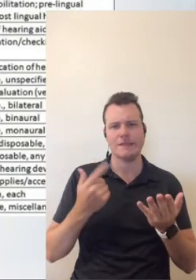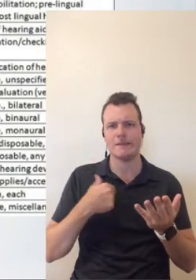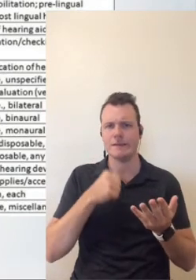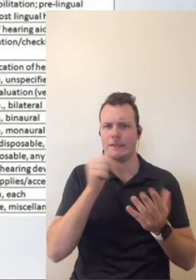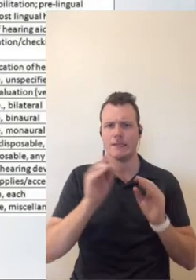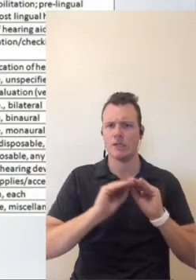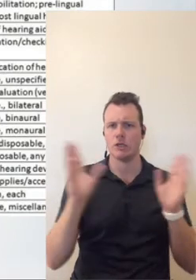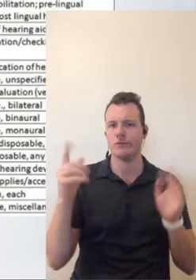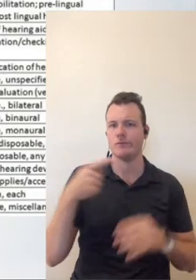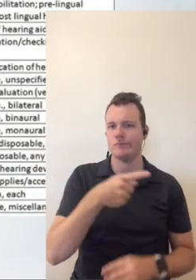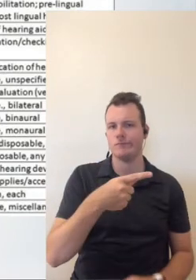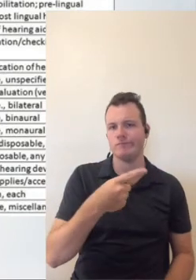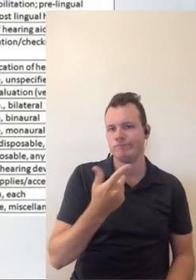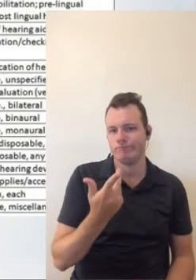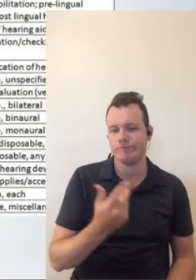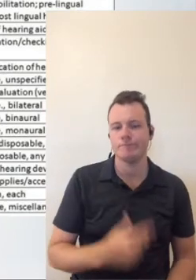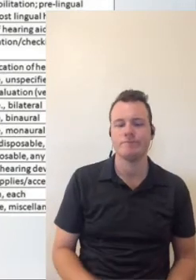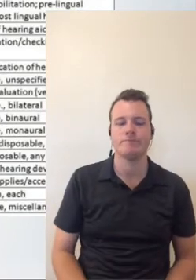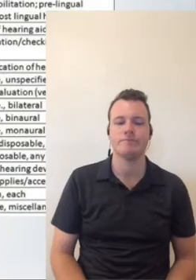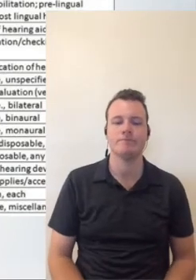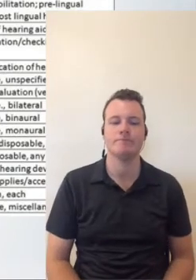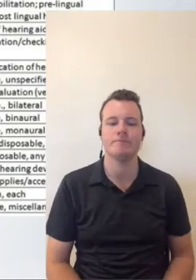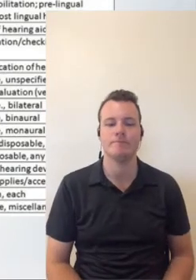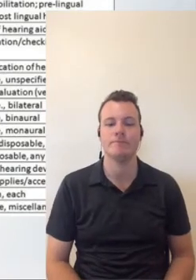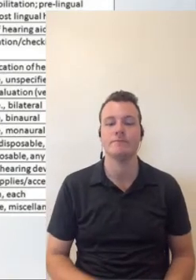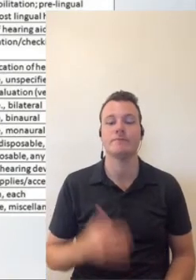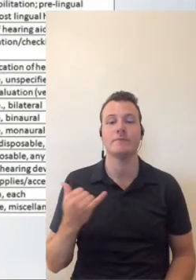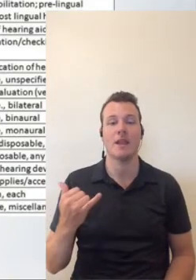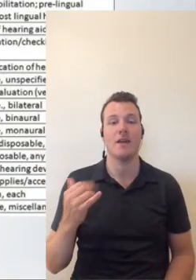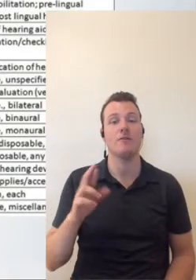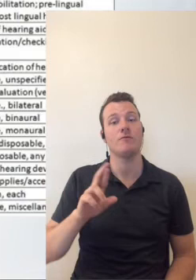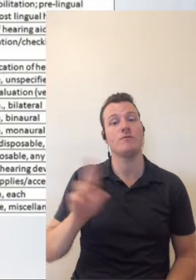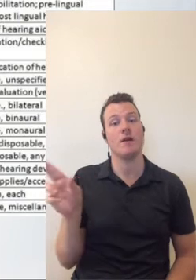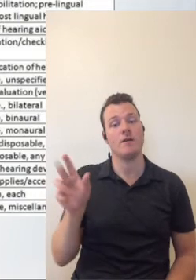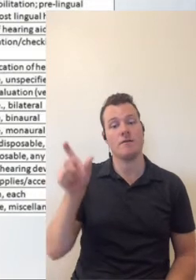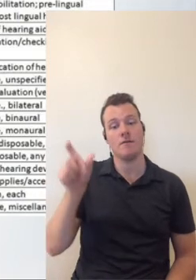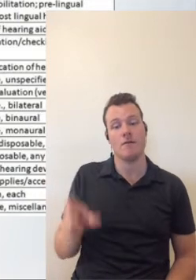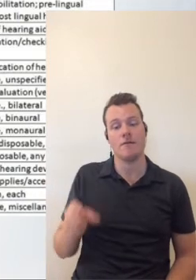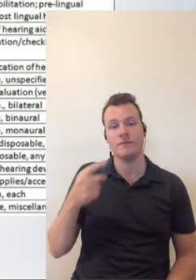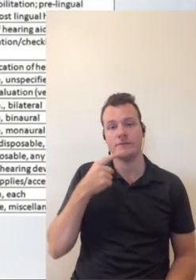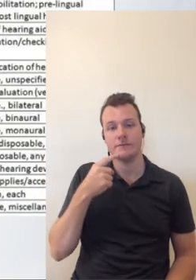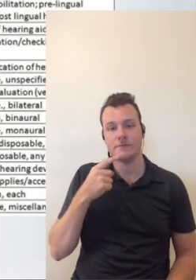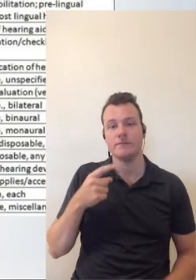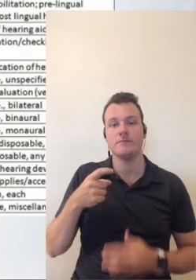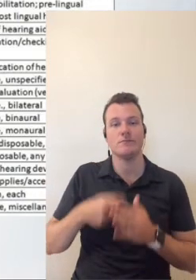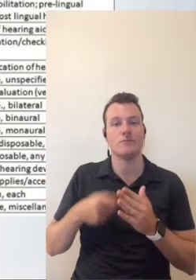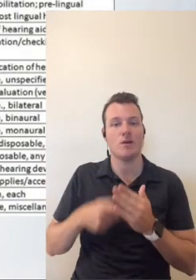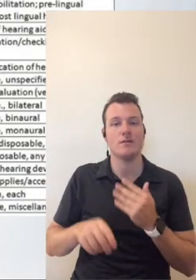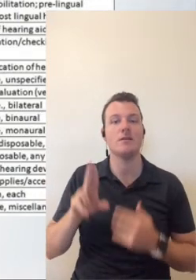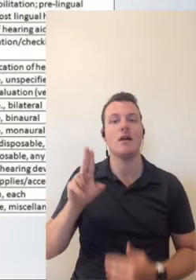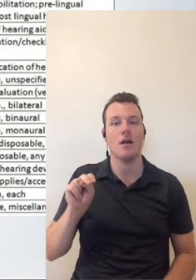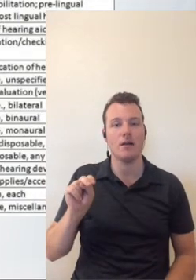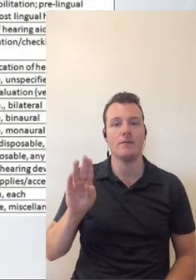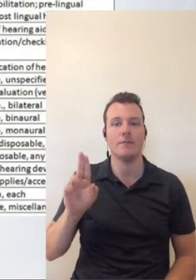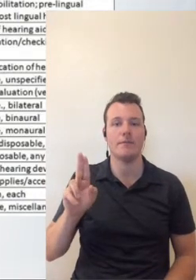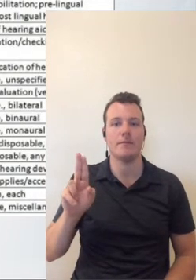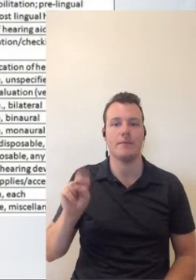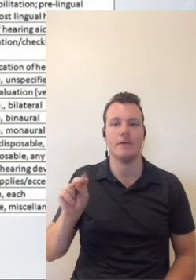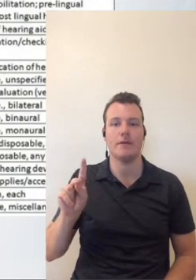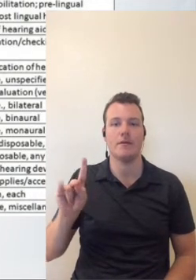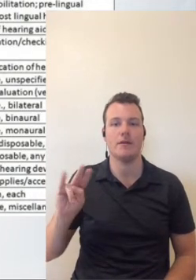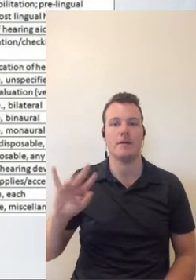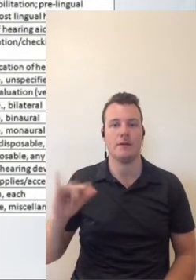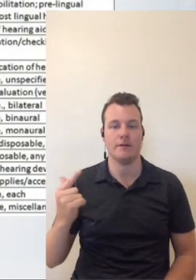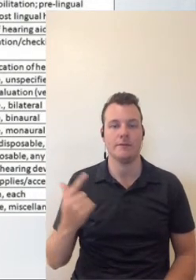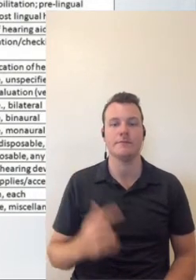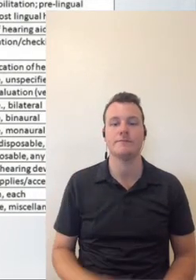them. We're now going to look at the far right column where it says price unbundling. And you'll notice here